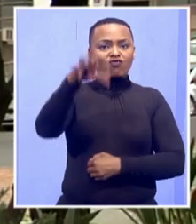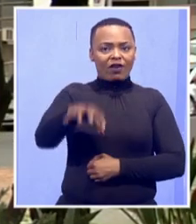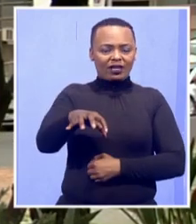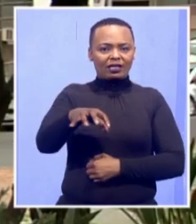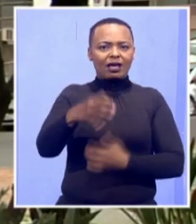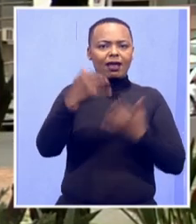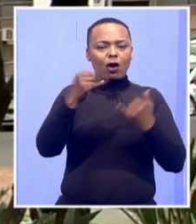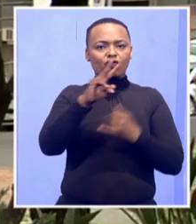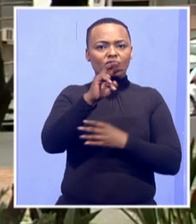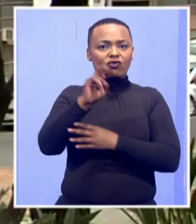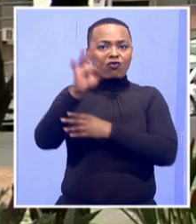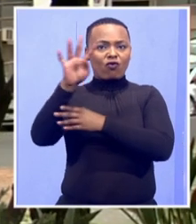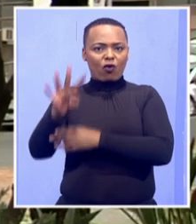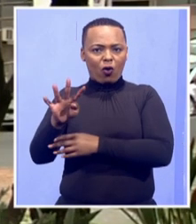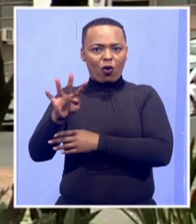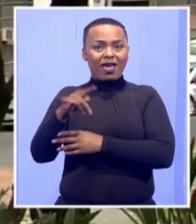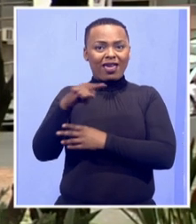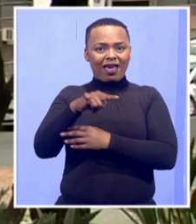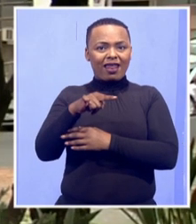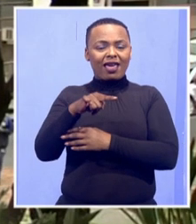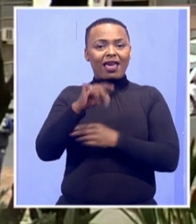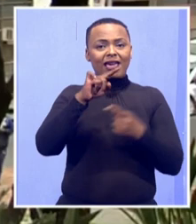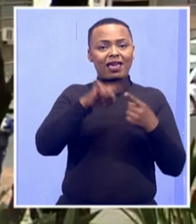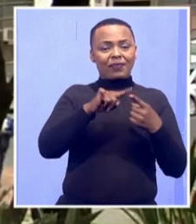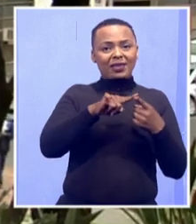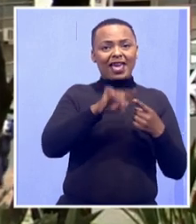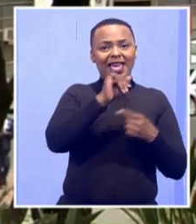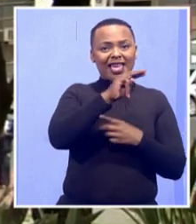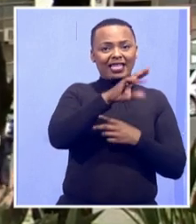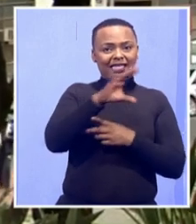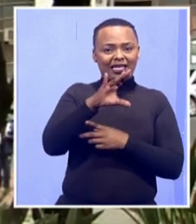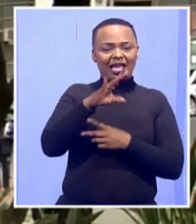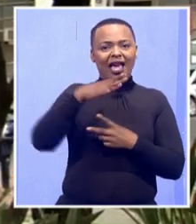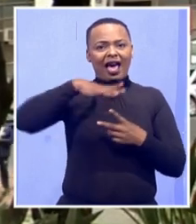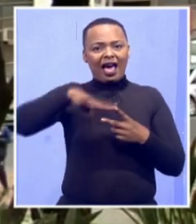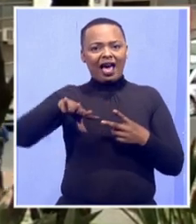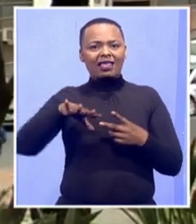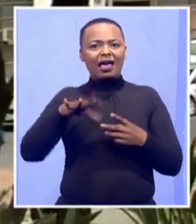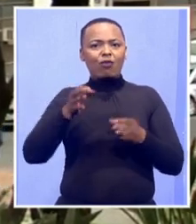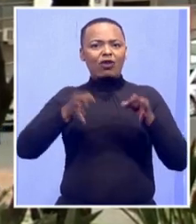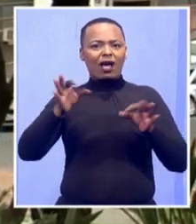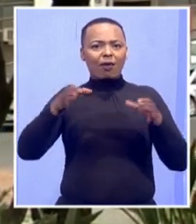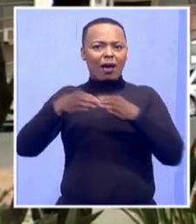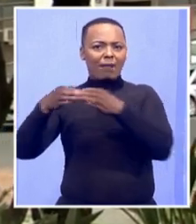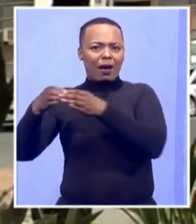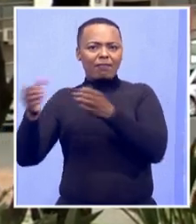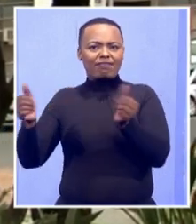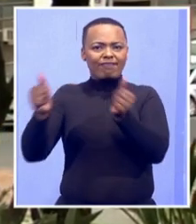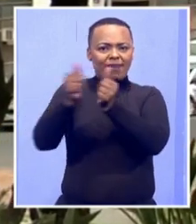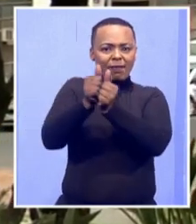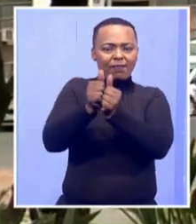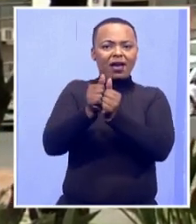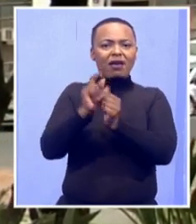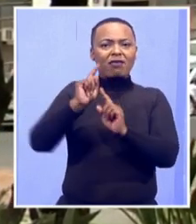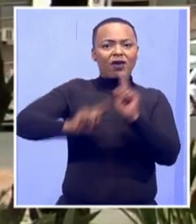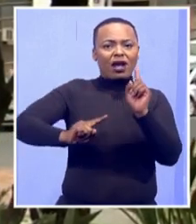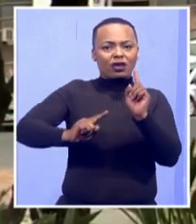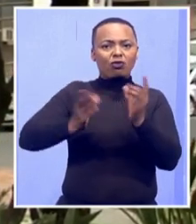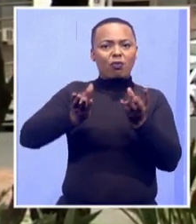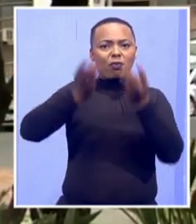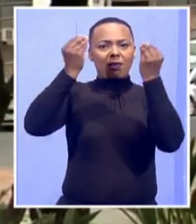in 2024 with the ANC and all other parties failing to get outright majorities in all seven